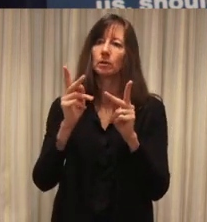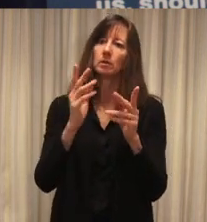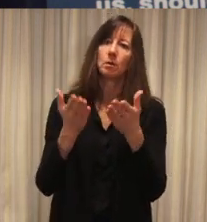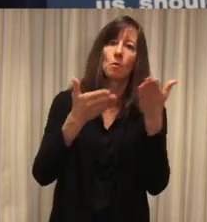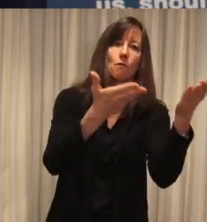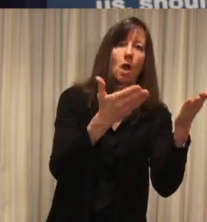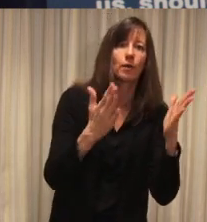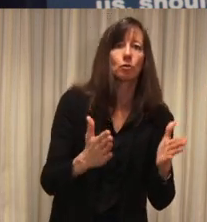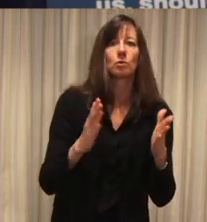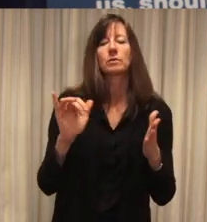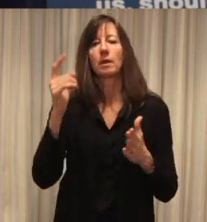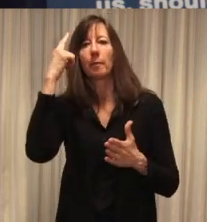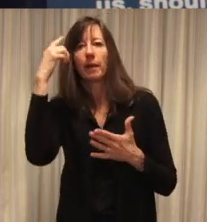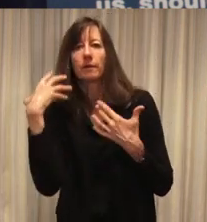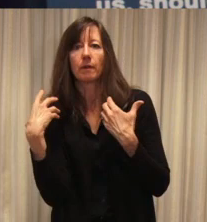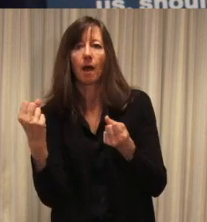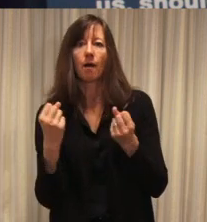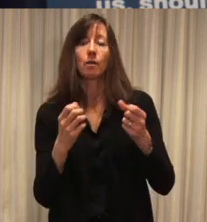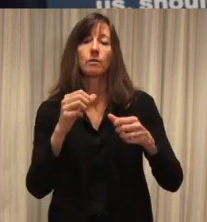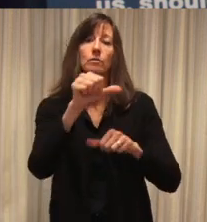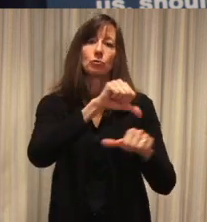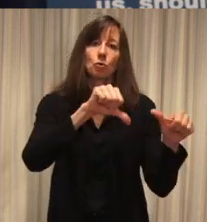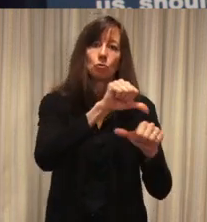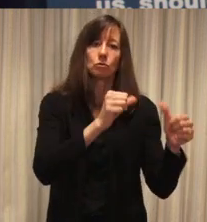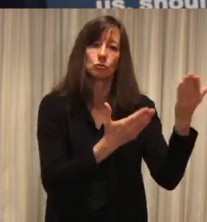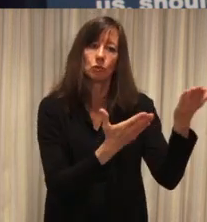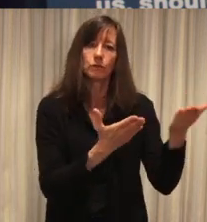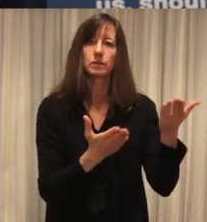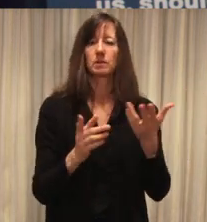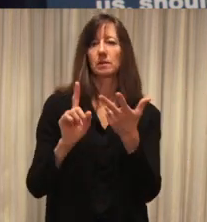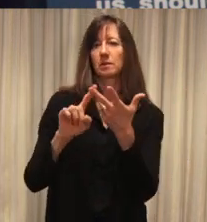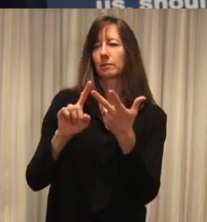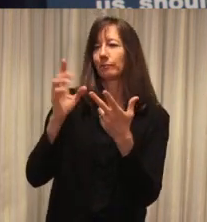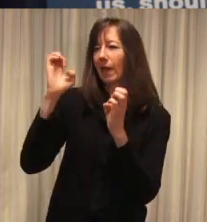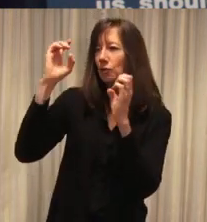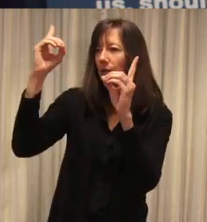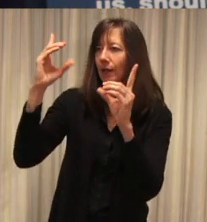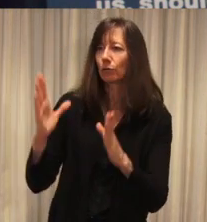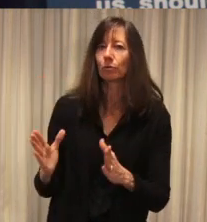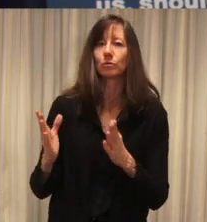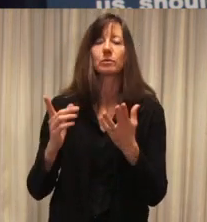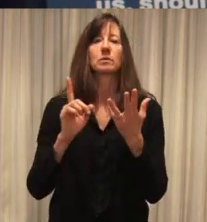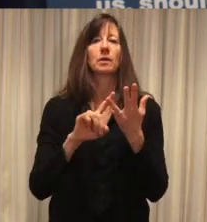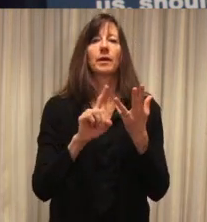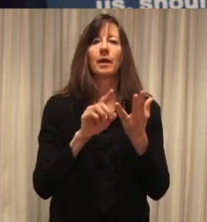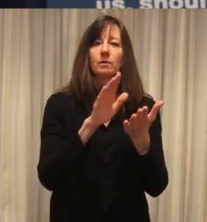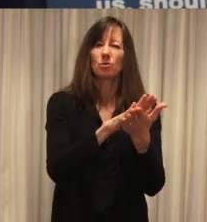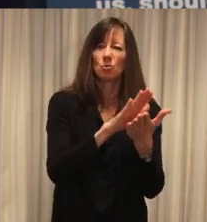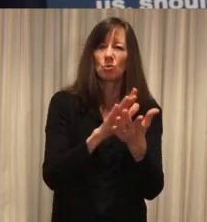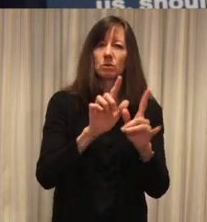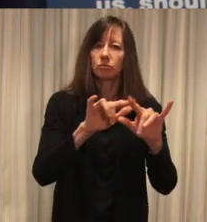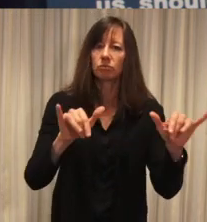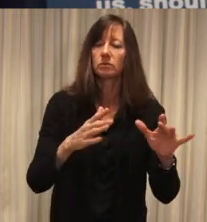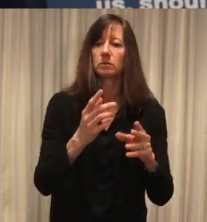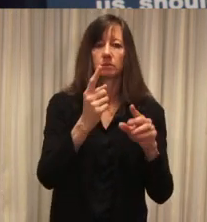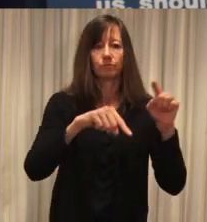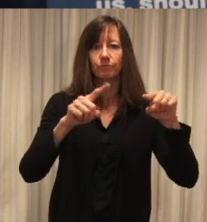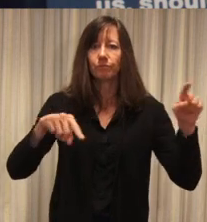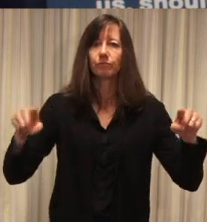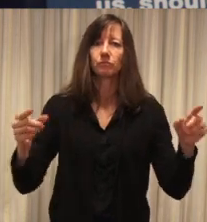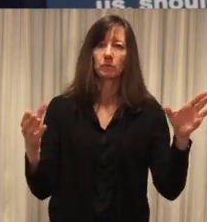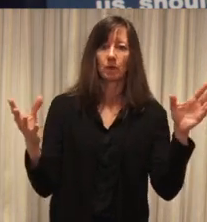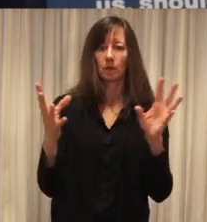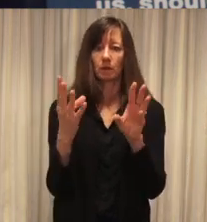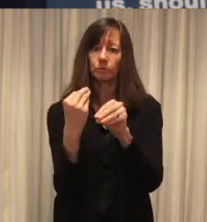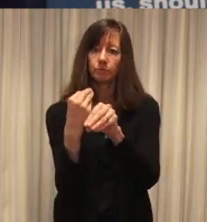providers, educators, and school leaders, to talk about and think about these needs and make sure we're really understanding what